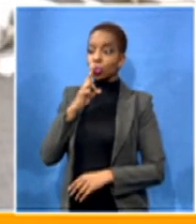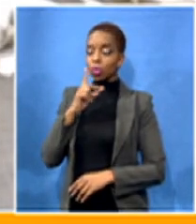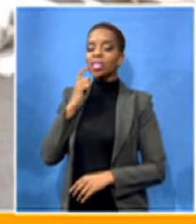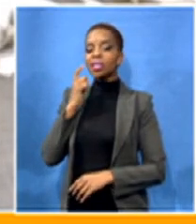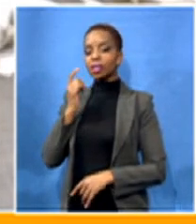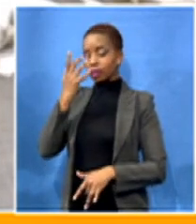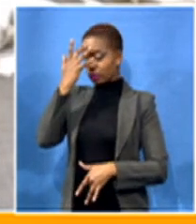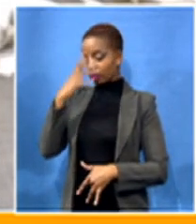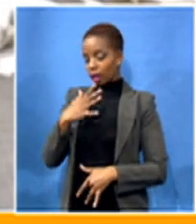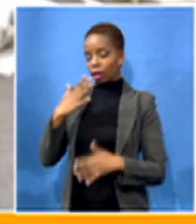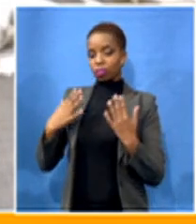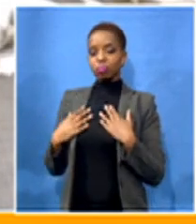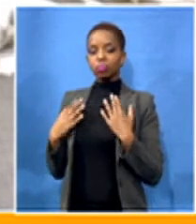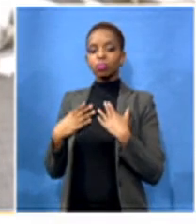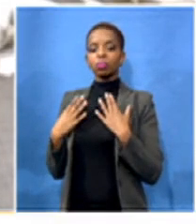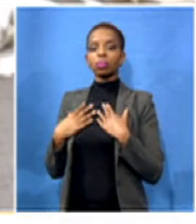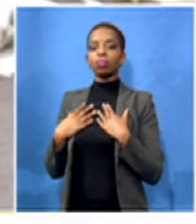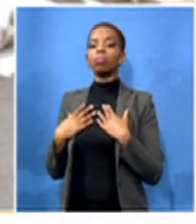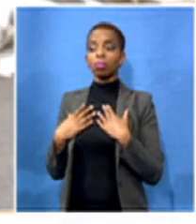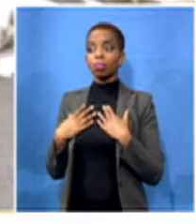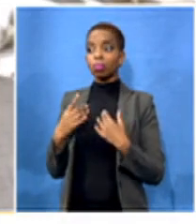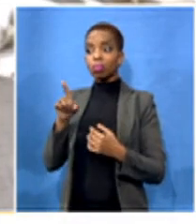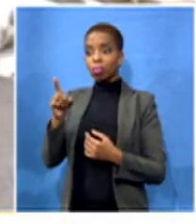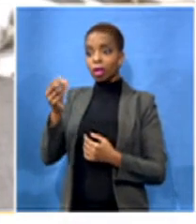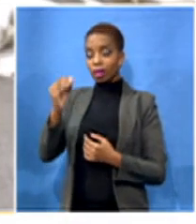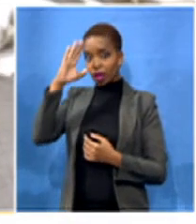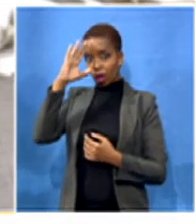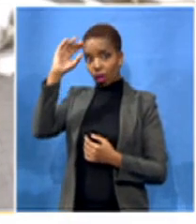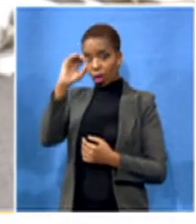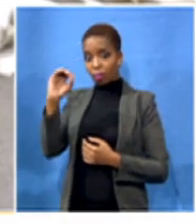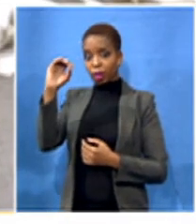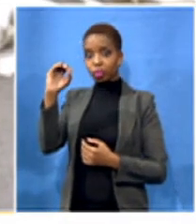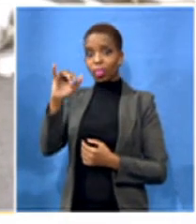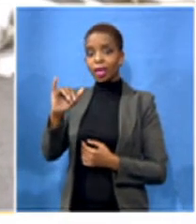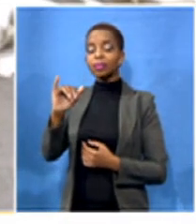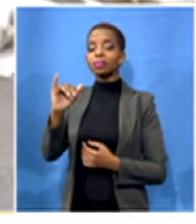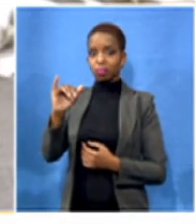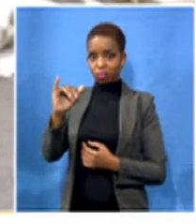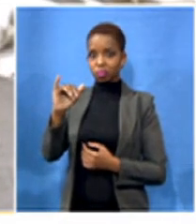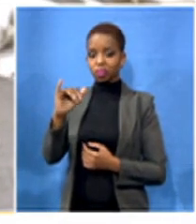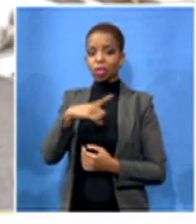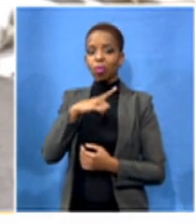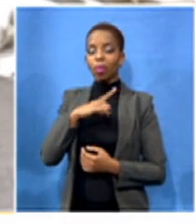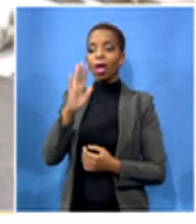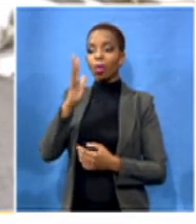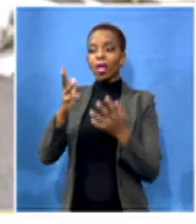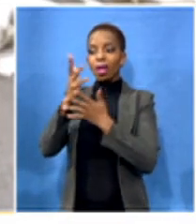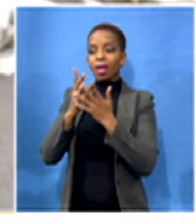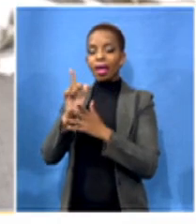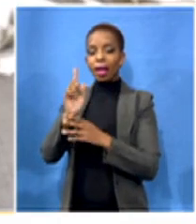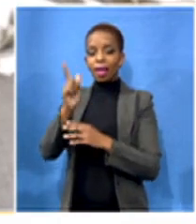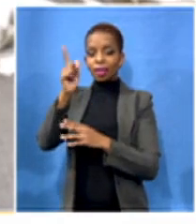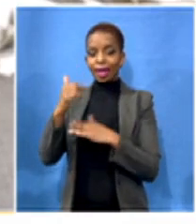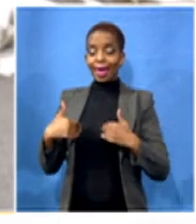virus. Does she have an opinion here that is true? I know we're going to talk to an analyst a bit later about the health risks